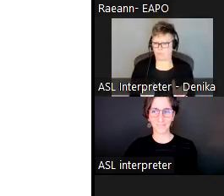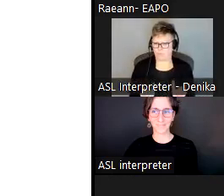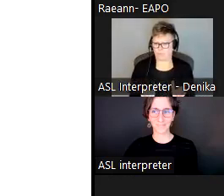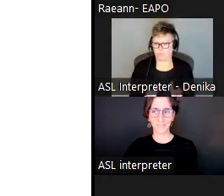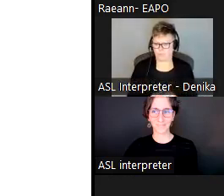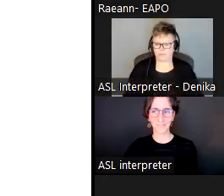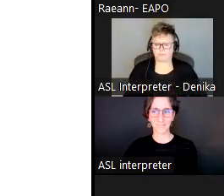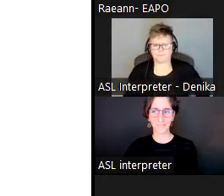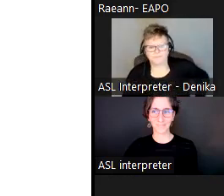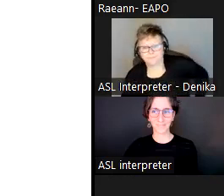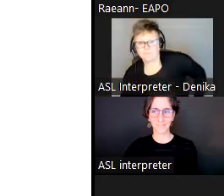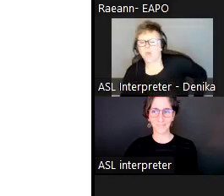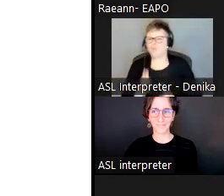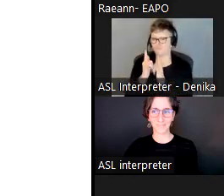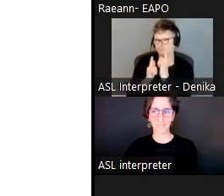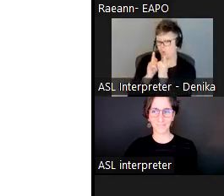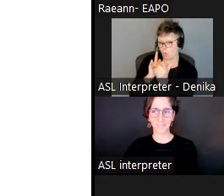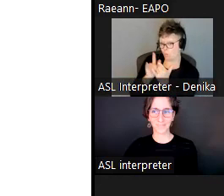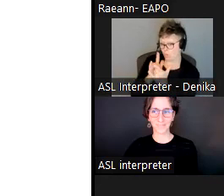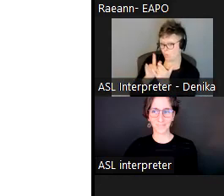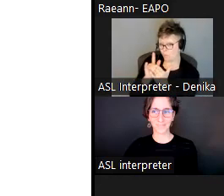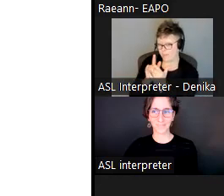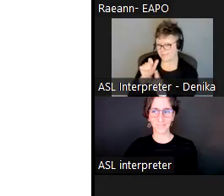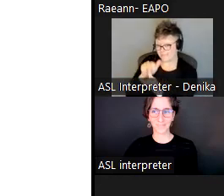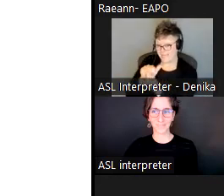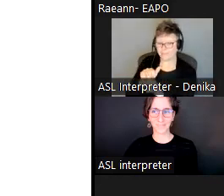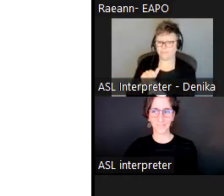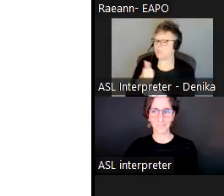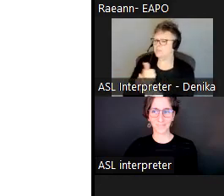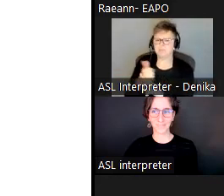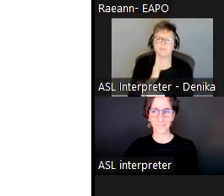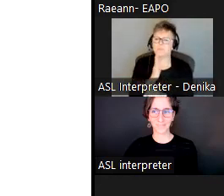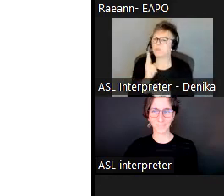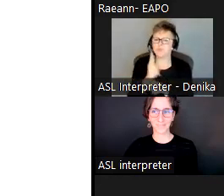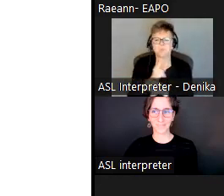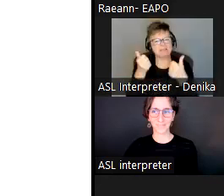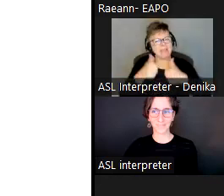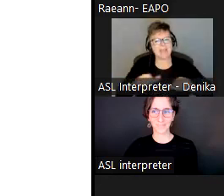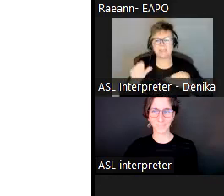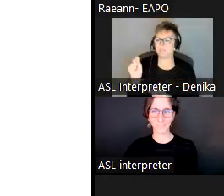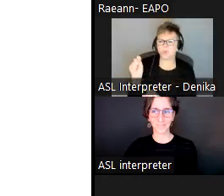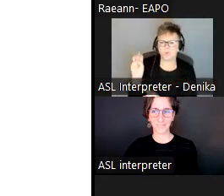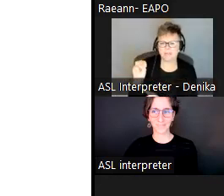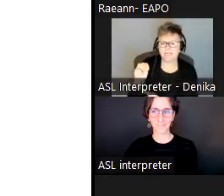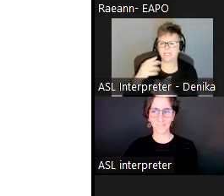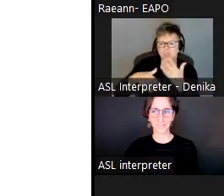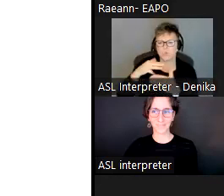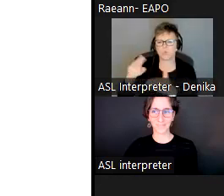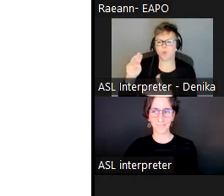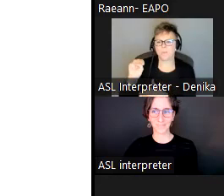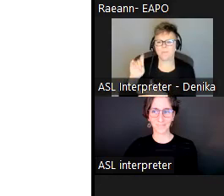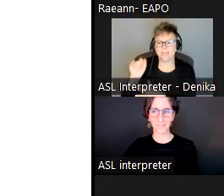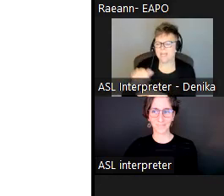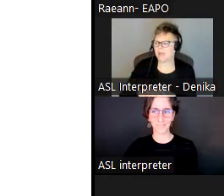And then romance scams. So fraudsters will use any type of social media or dating sites to connect with their